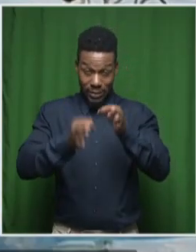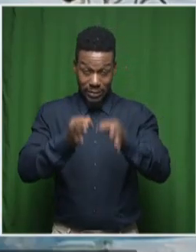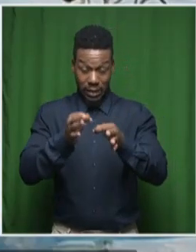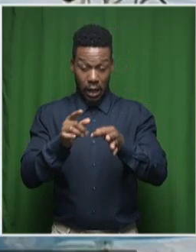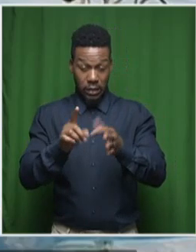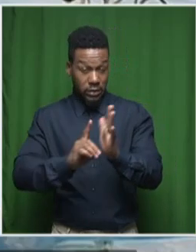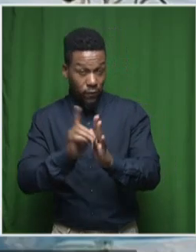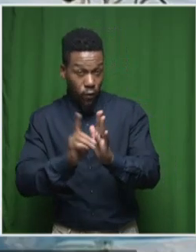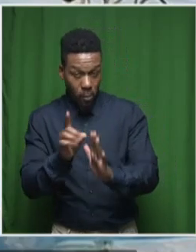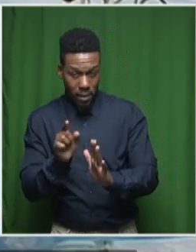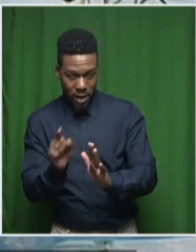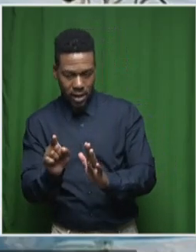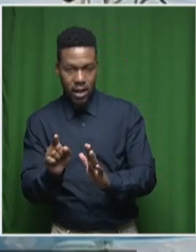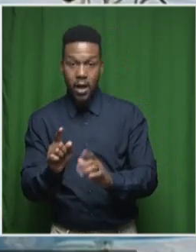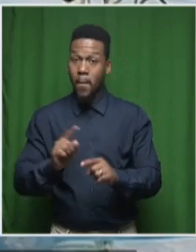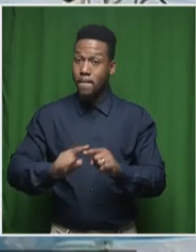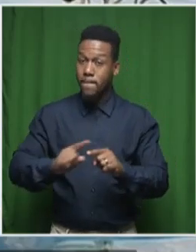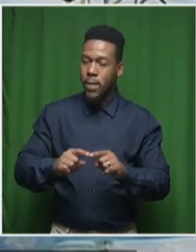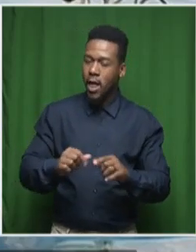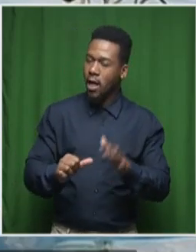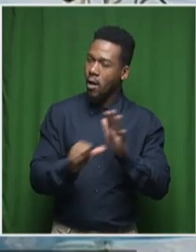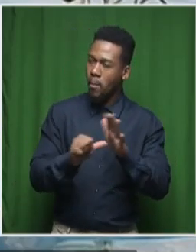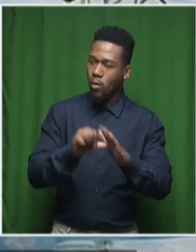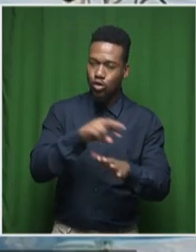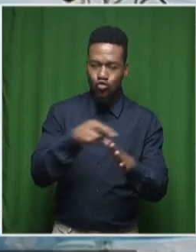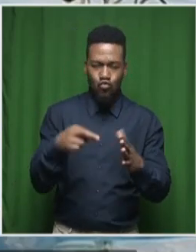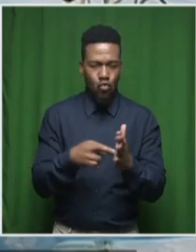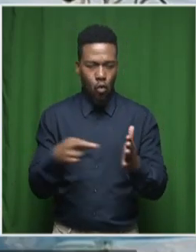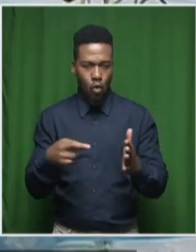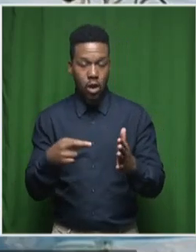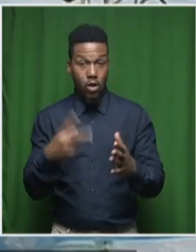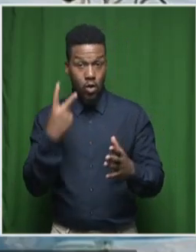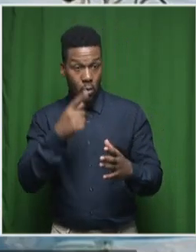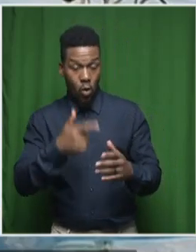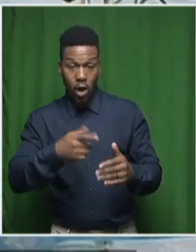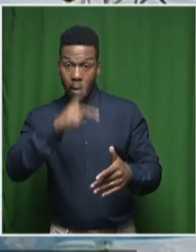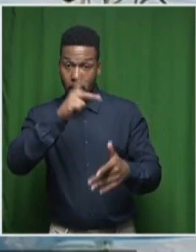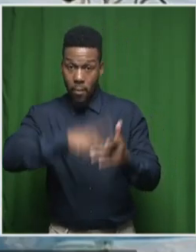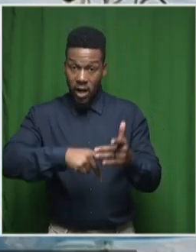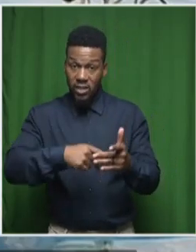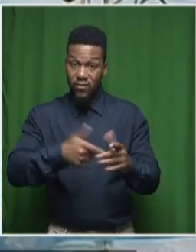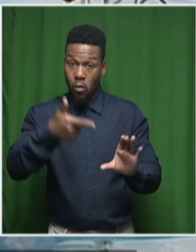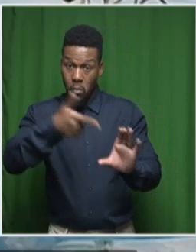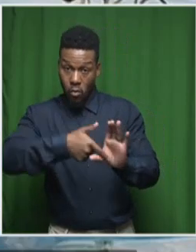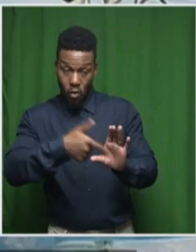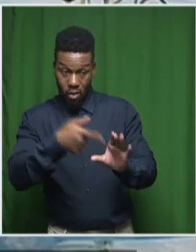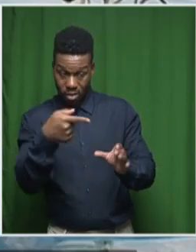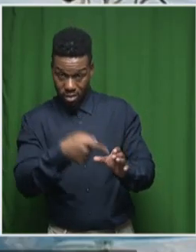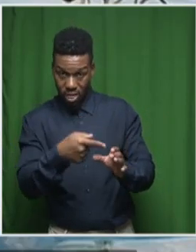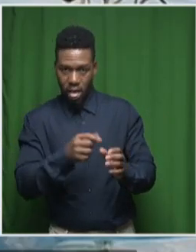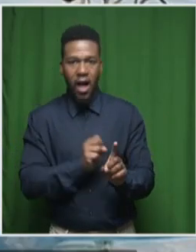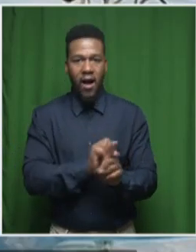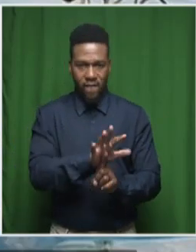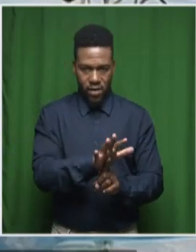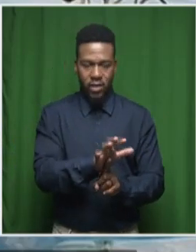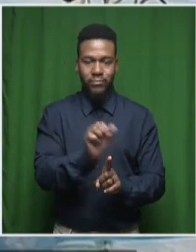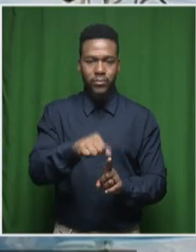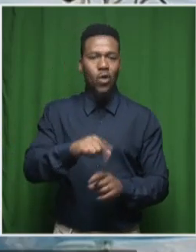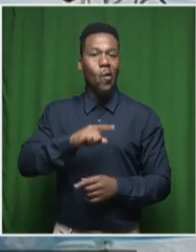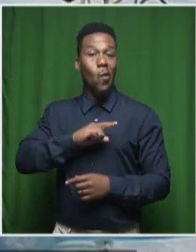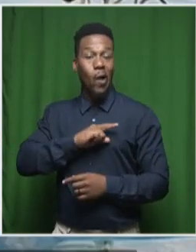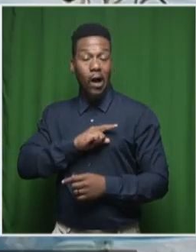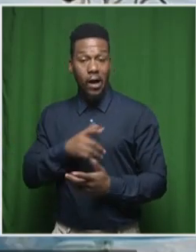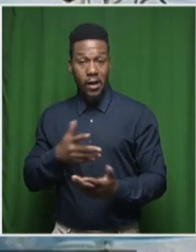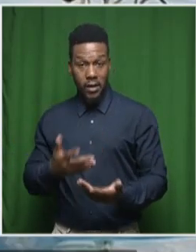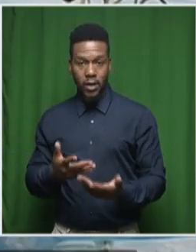significant role in terms of ultimately the price of fuel that you and I pay for at the pump. And this is primarily because of a phenomenon that we